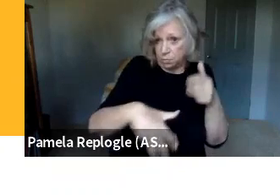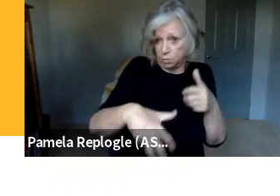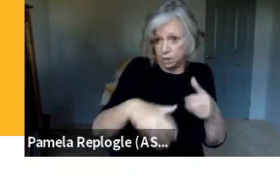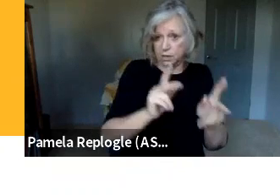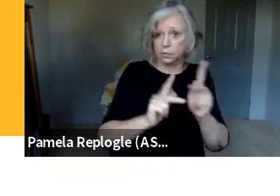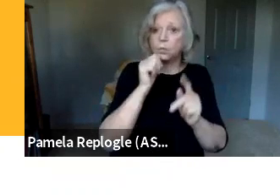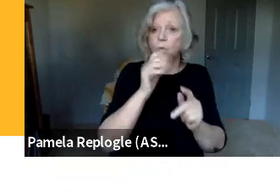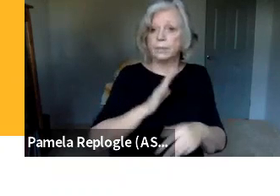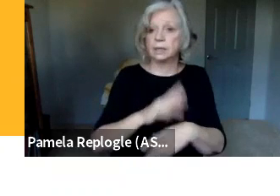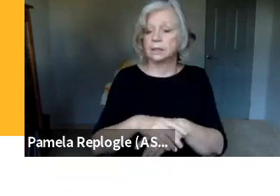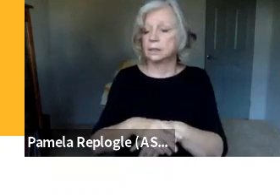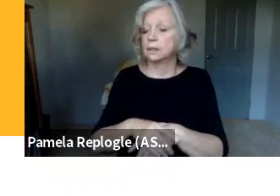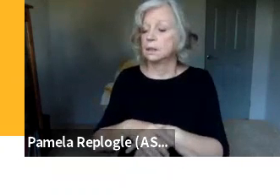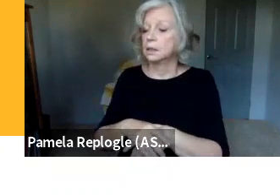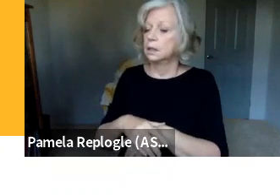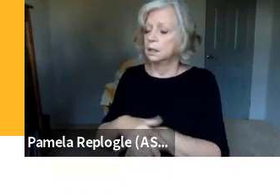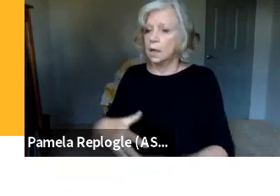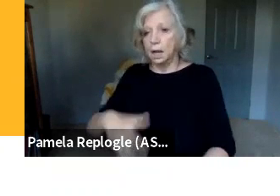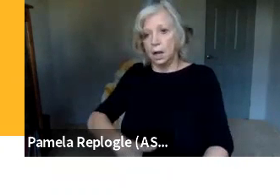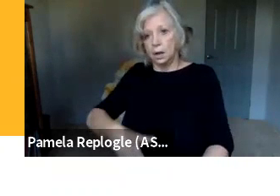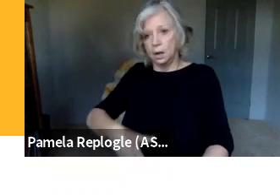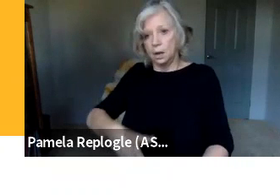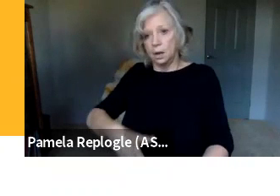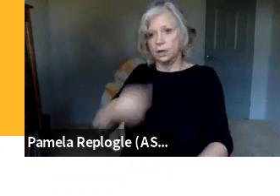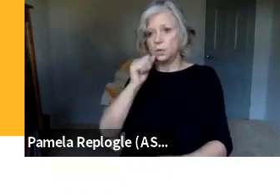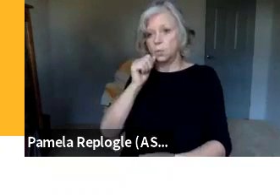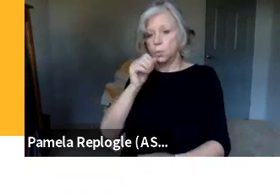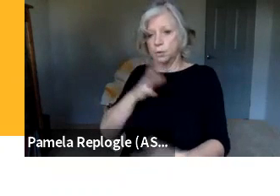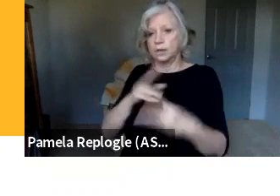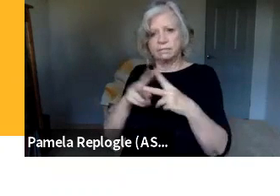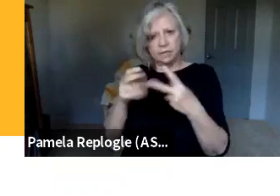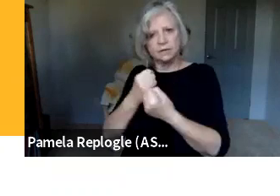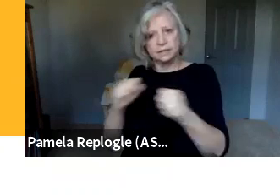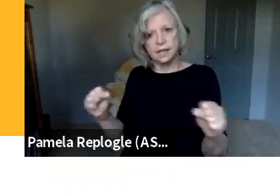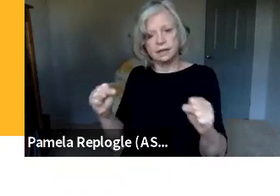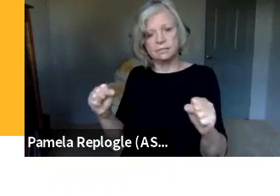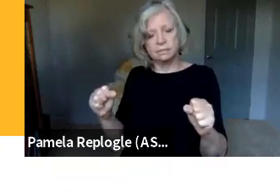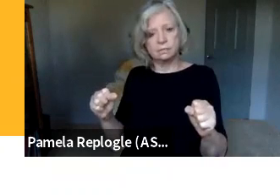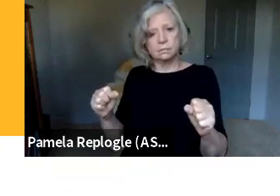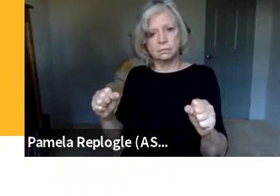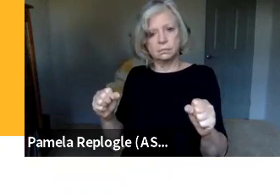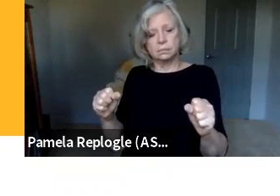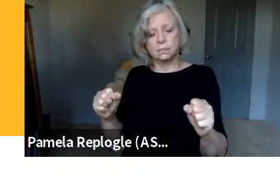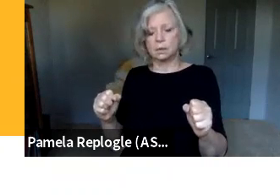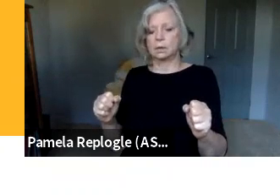Pregnant women would be very safe to be in a room with other people who are vaccinated.